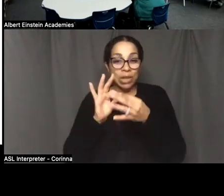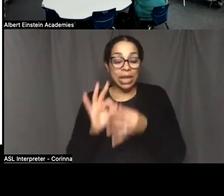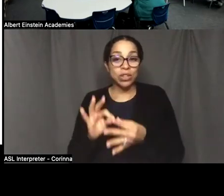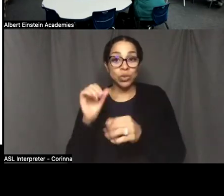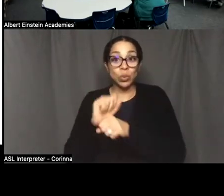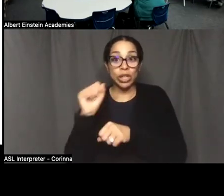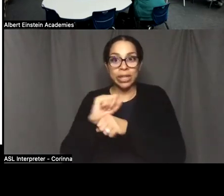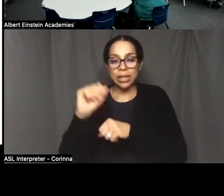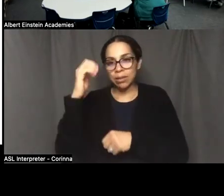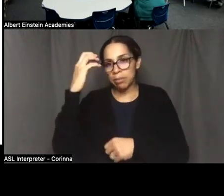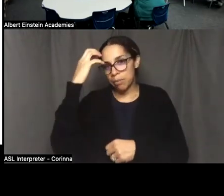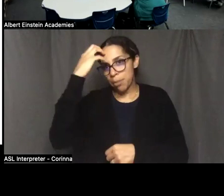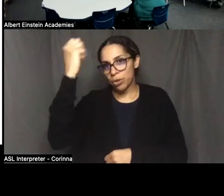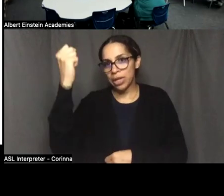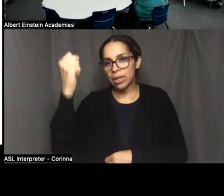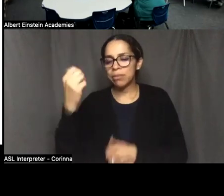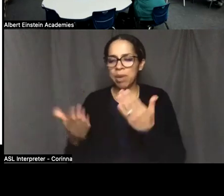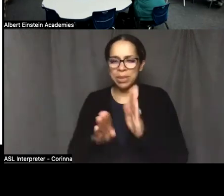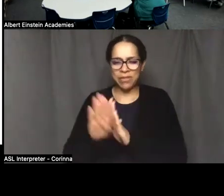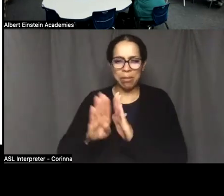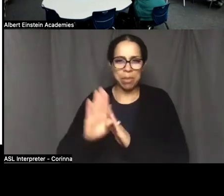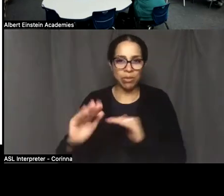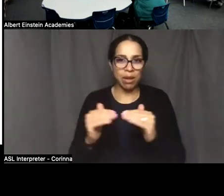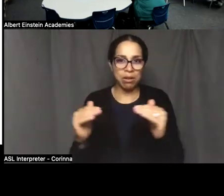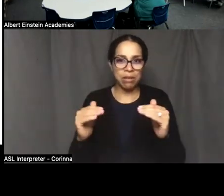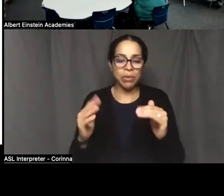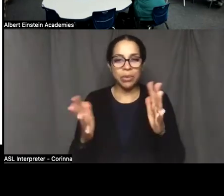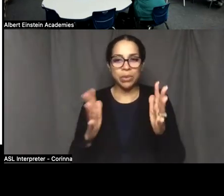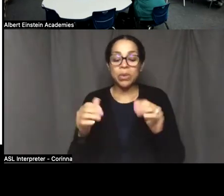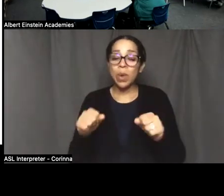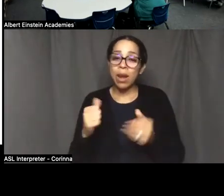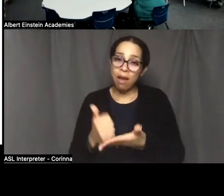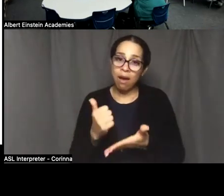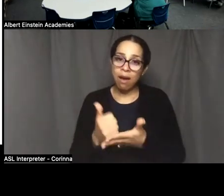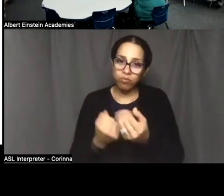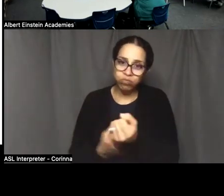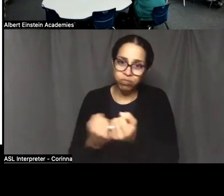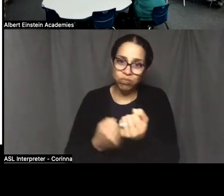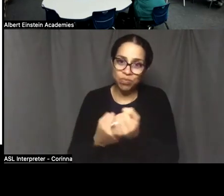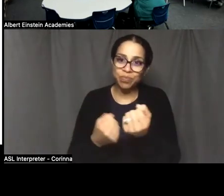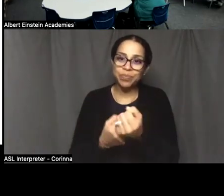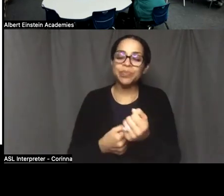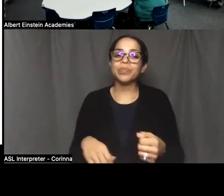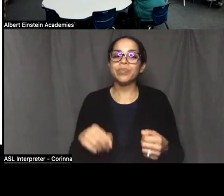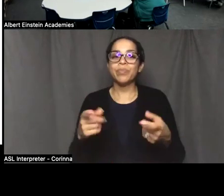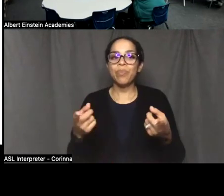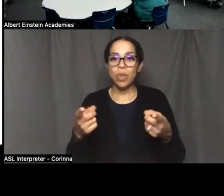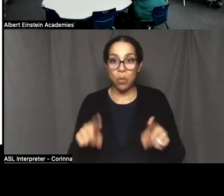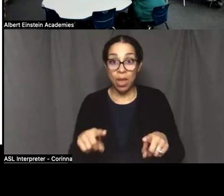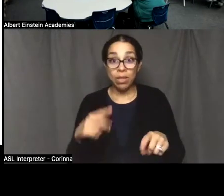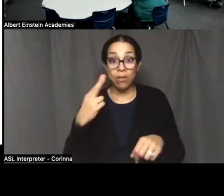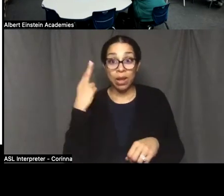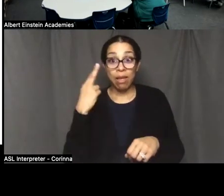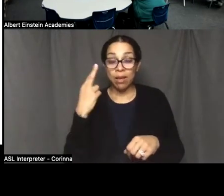you can kind of help them get there. It's kind of a big hump to get over. And once they get over it, then they start flying.